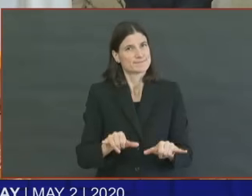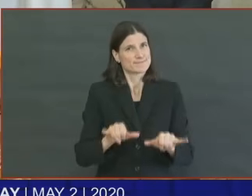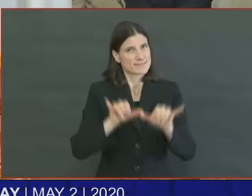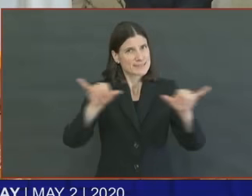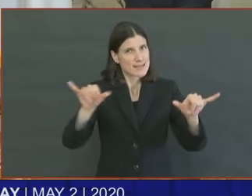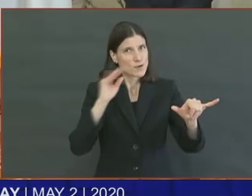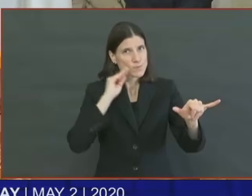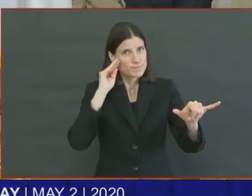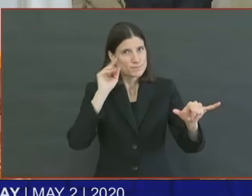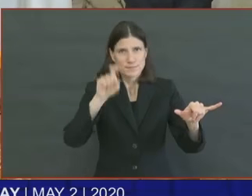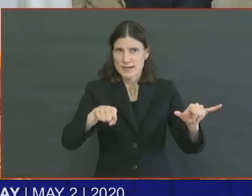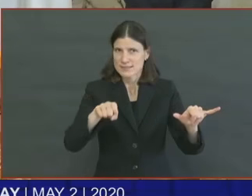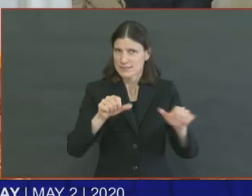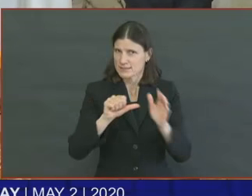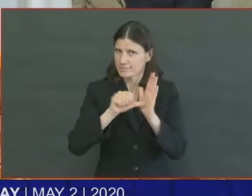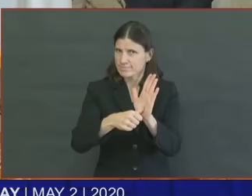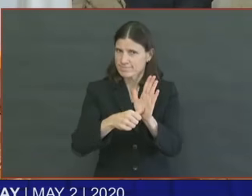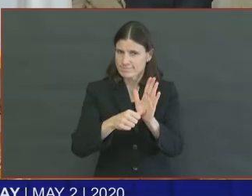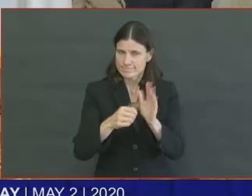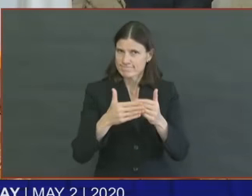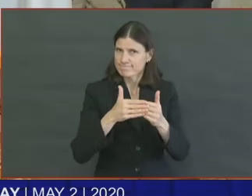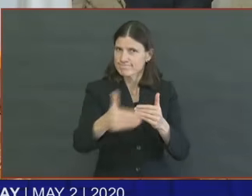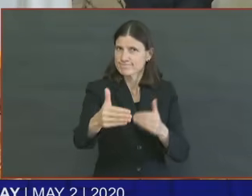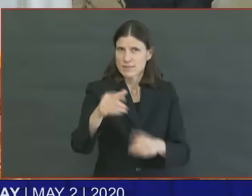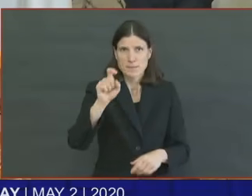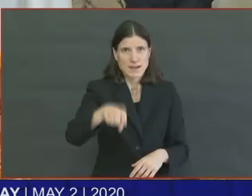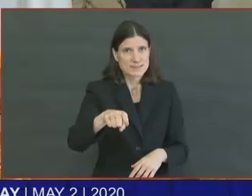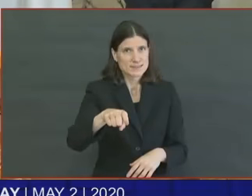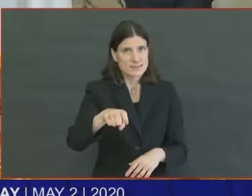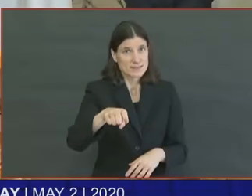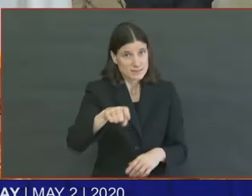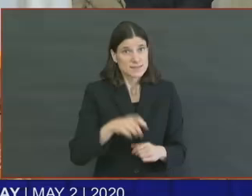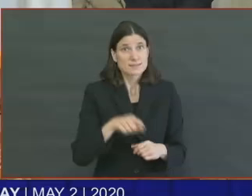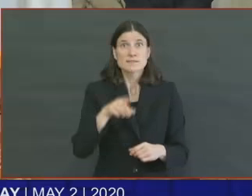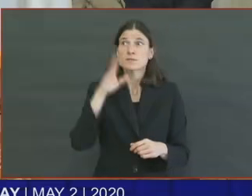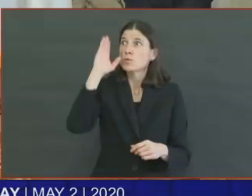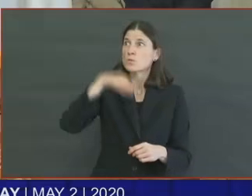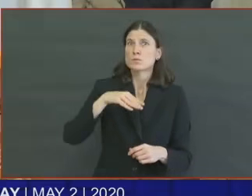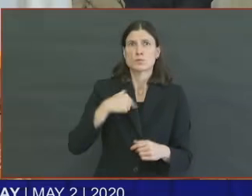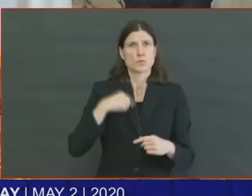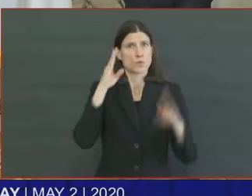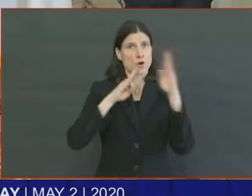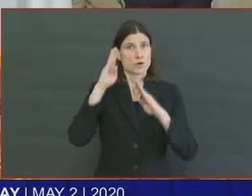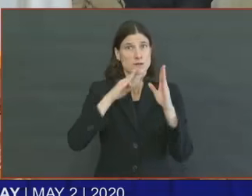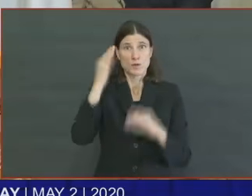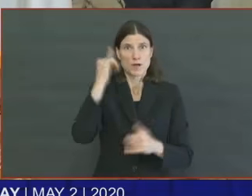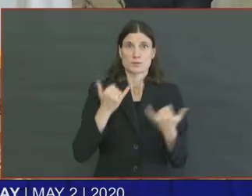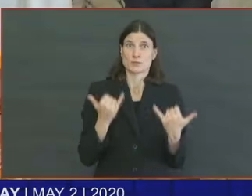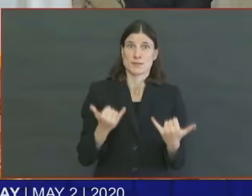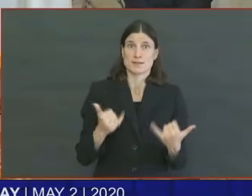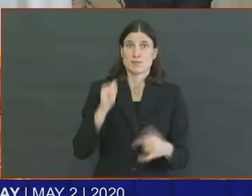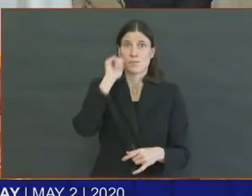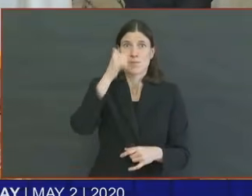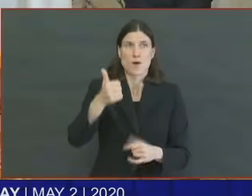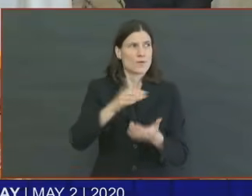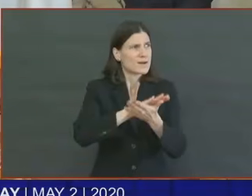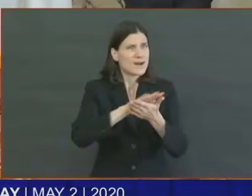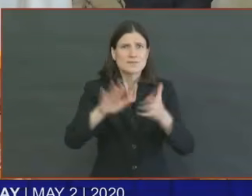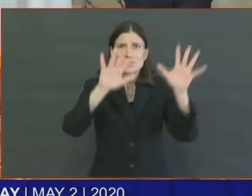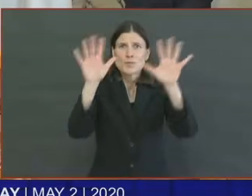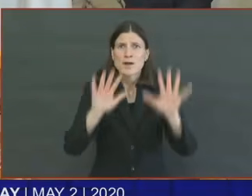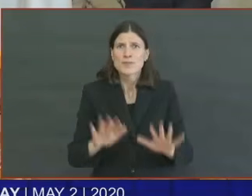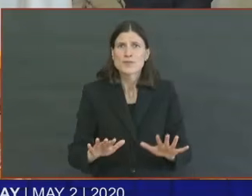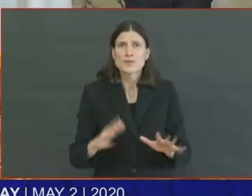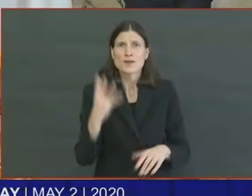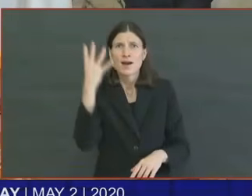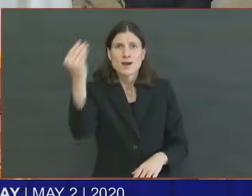I'll be very honest with you, I'm pretty worried about this weekend. I'm worried about the weekend because it's a beautiful day. And even today,